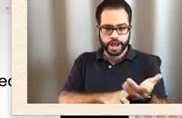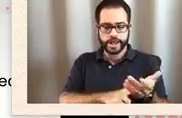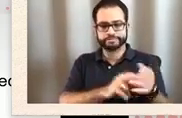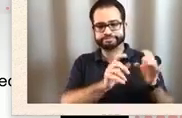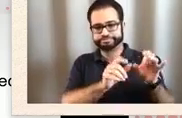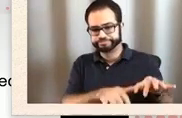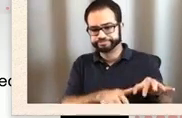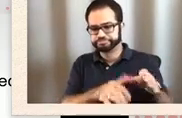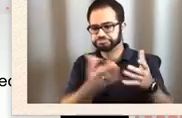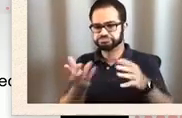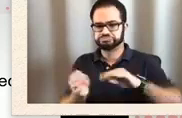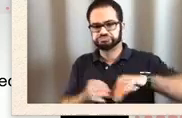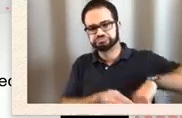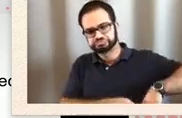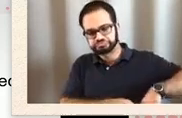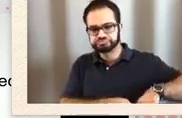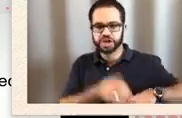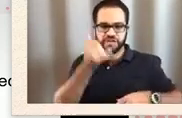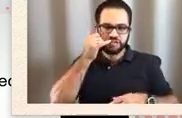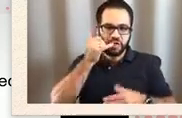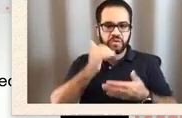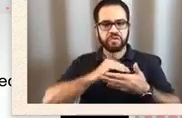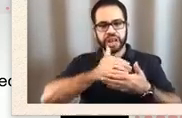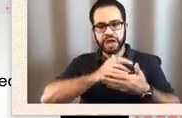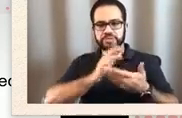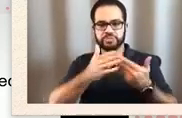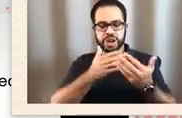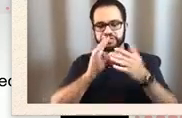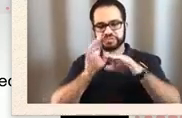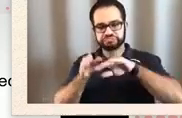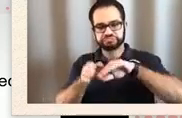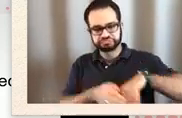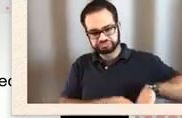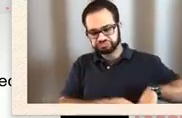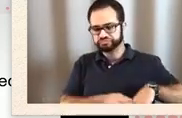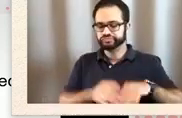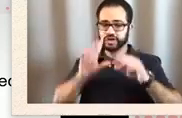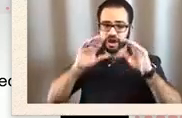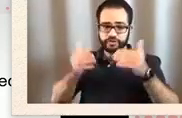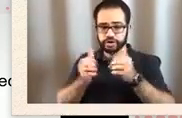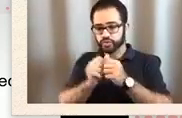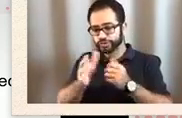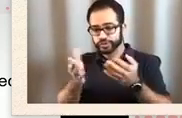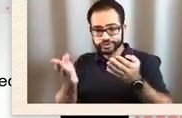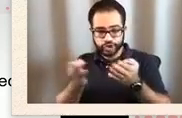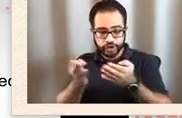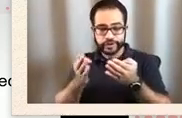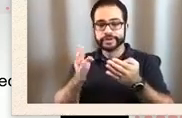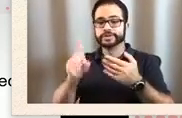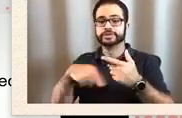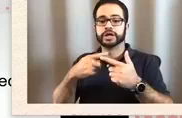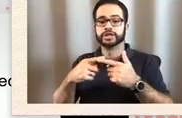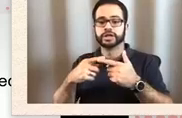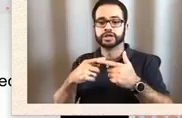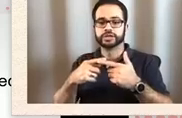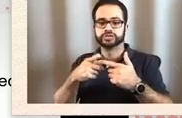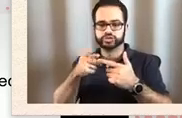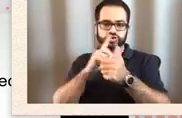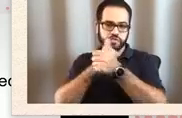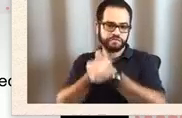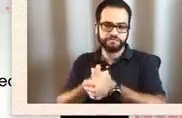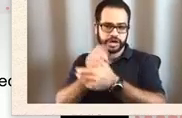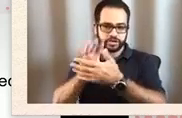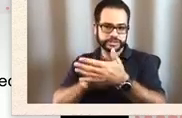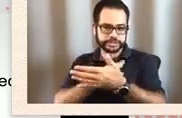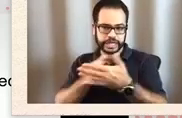they put their phone or their laptop or their tablet away and they go on and deliver the service, and you all follow the schedule that you already